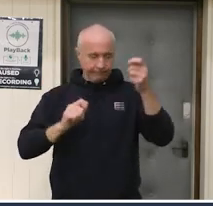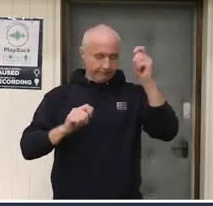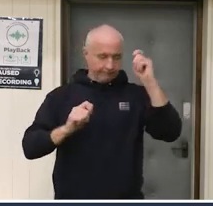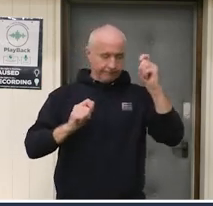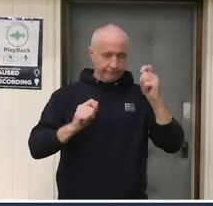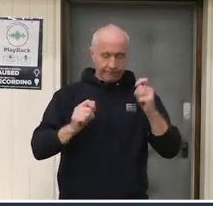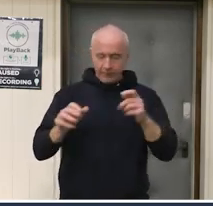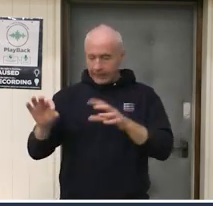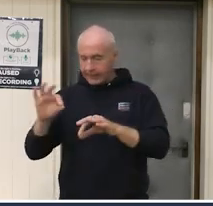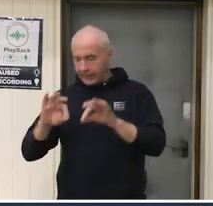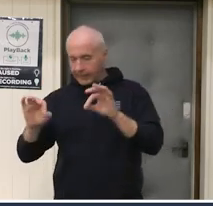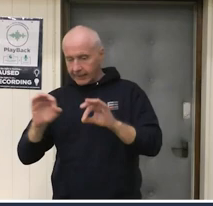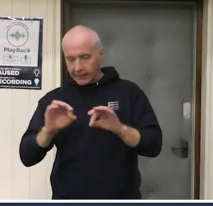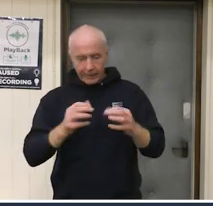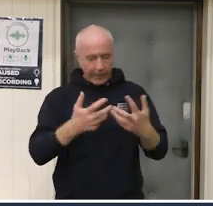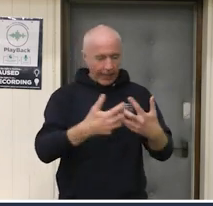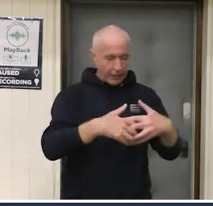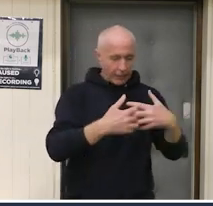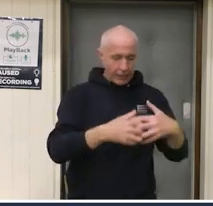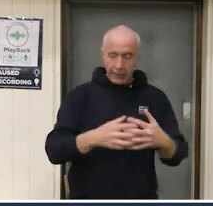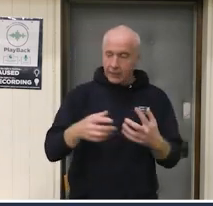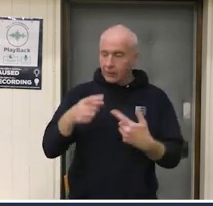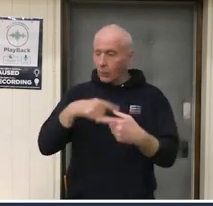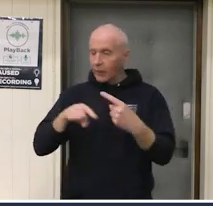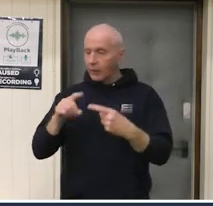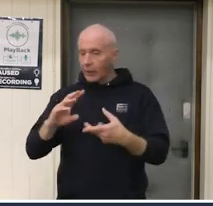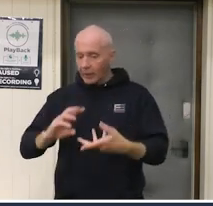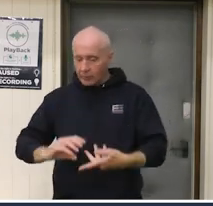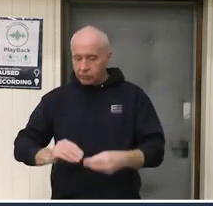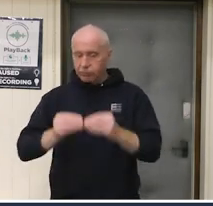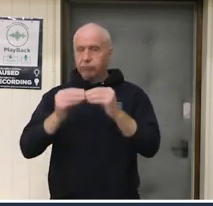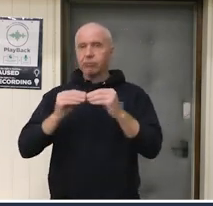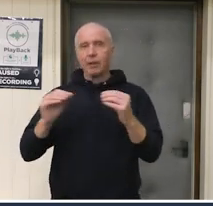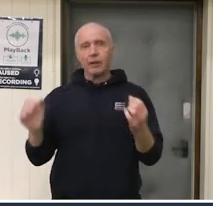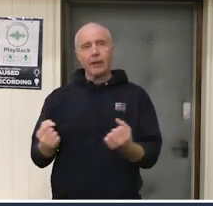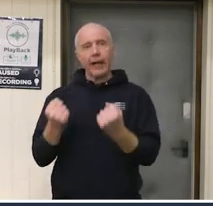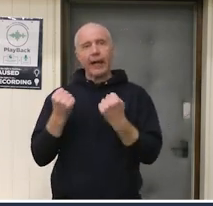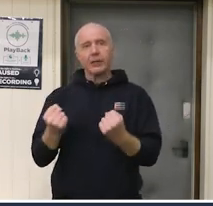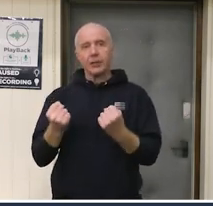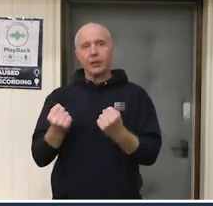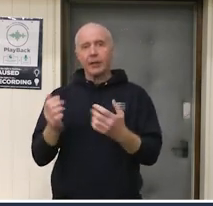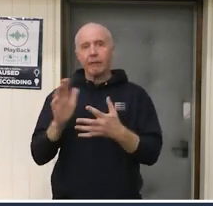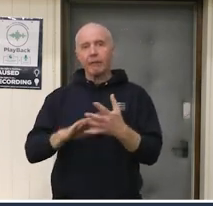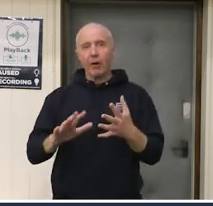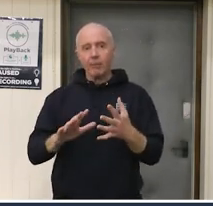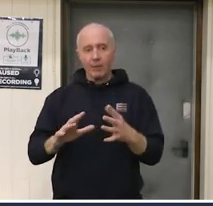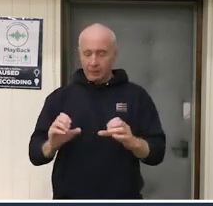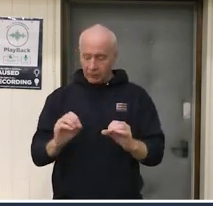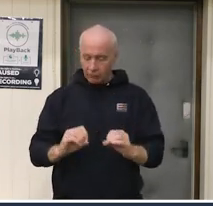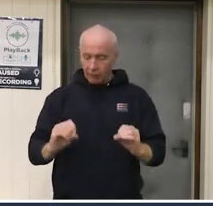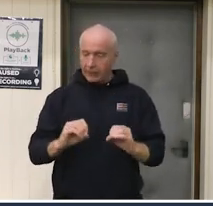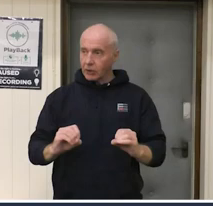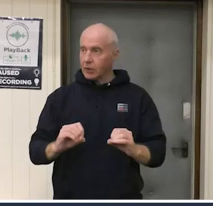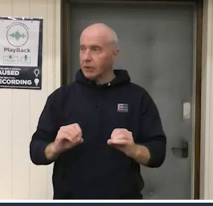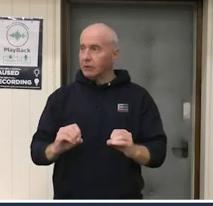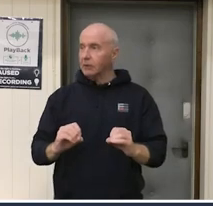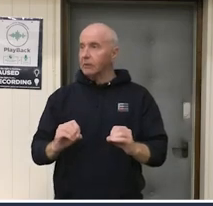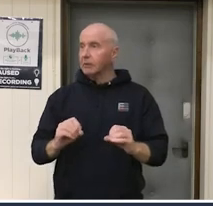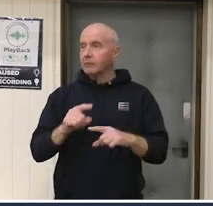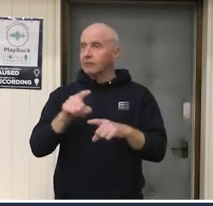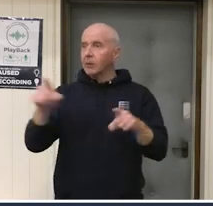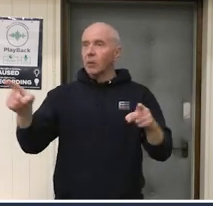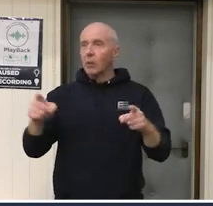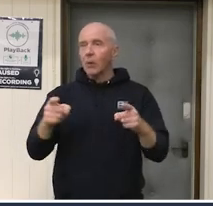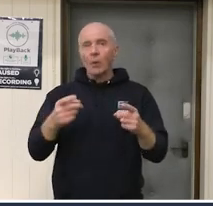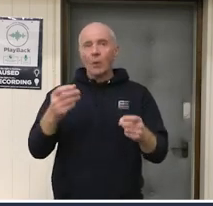bit of audience participation, right? We're going to design an energy source from scratch. What do you want it to be able to do? Shout me some